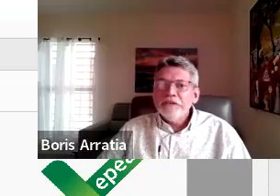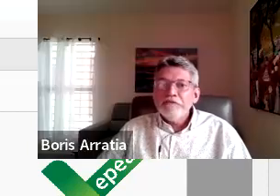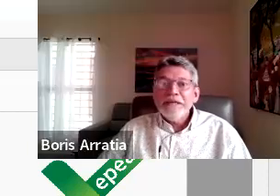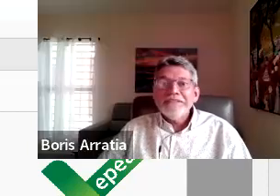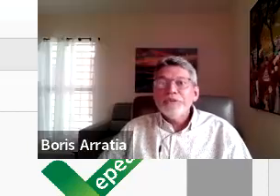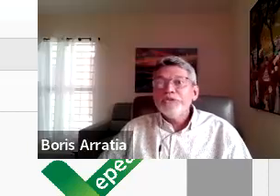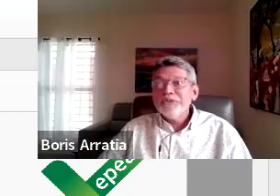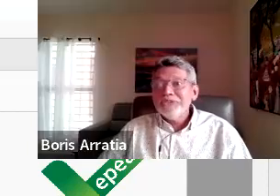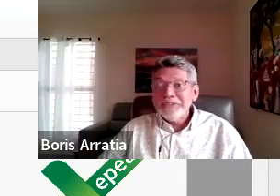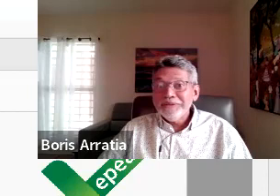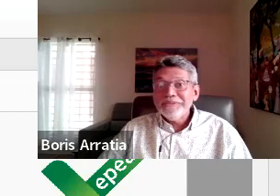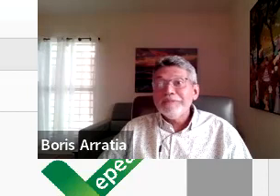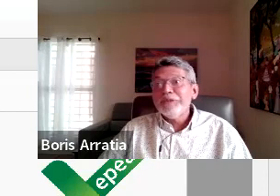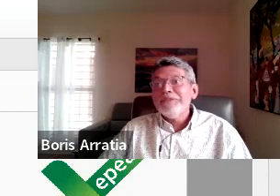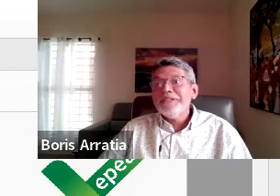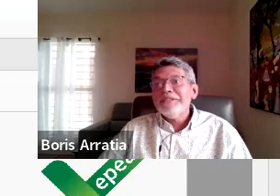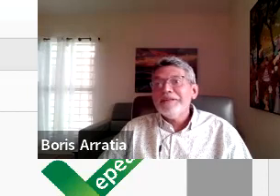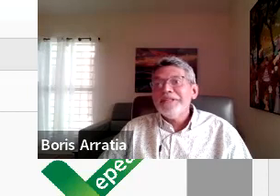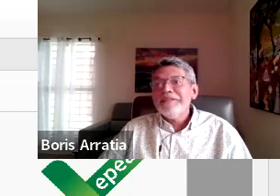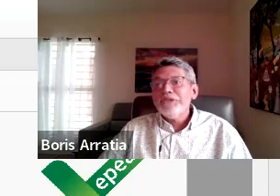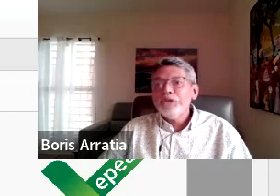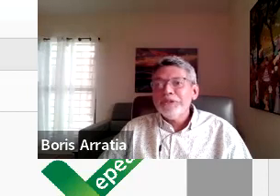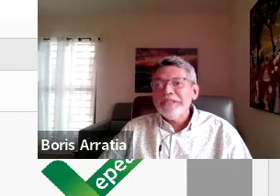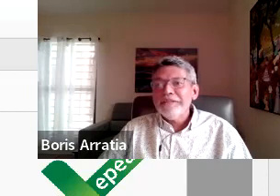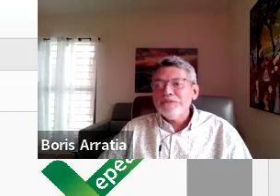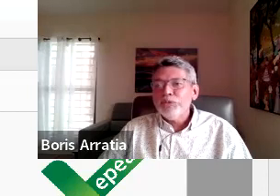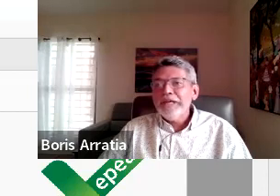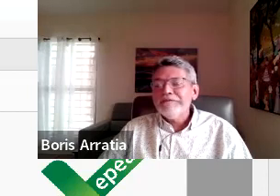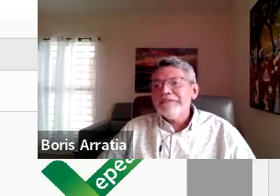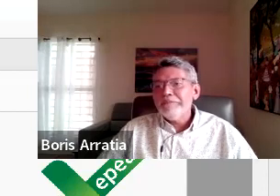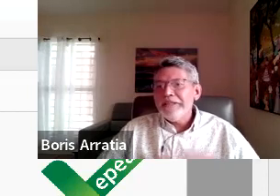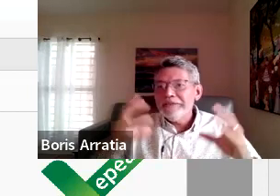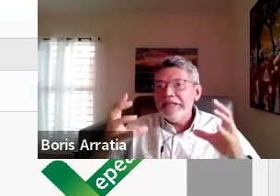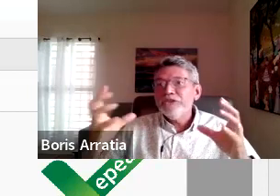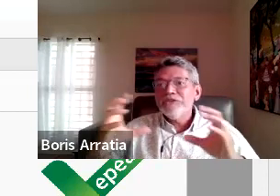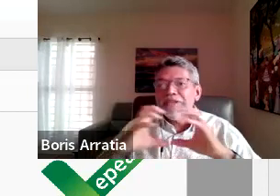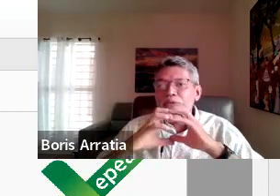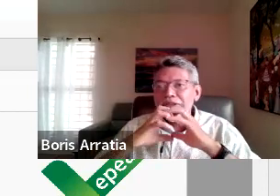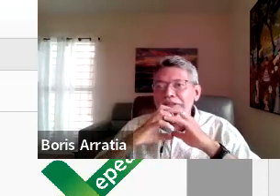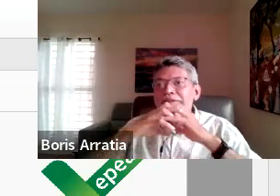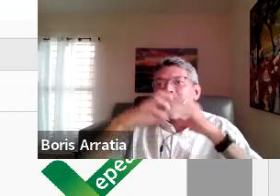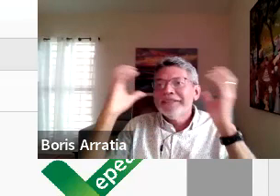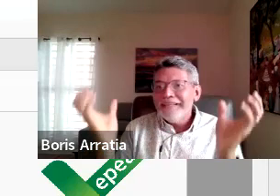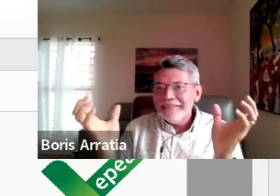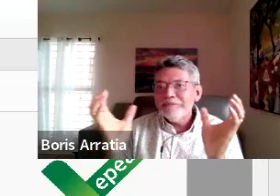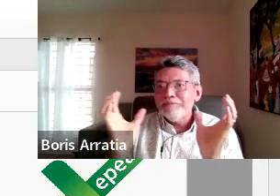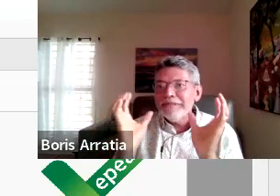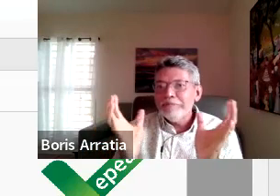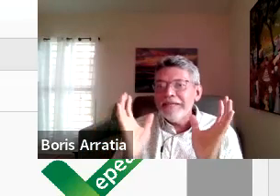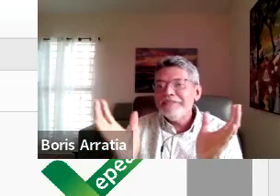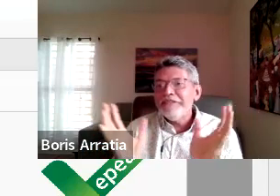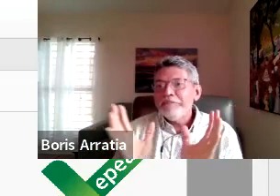that, if, you know, if Patty and Rachel were sitting on this subcommittee, I mean, and you're looking at, we have this amazing agency that really